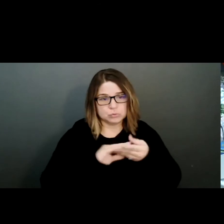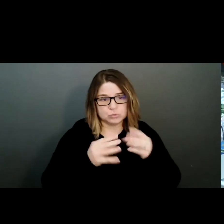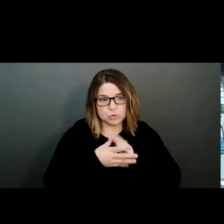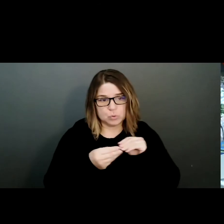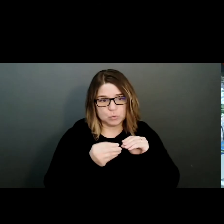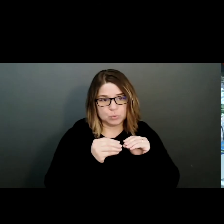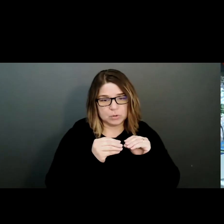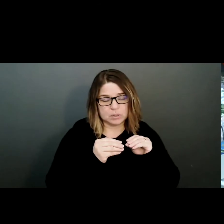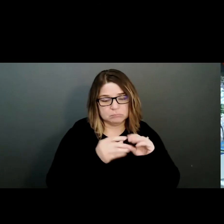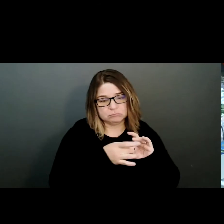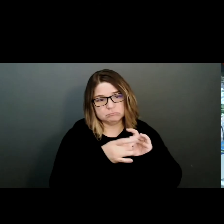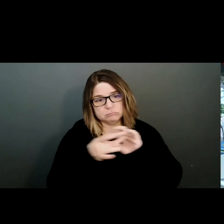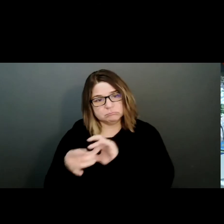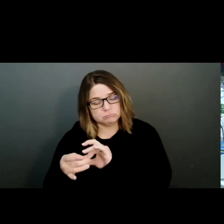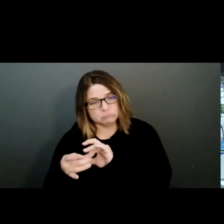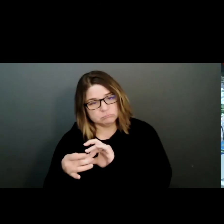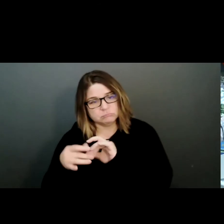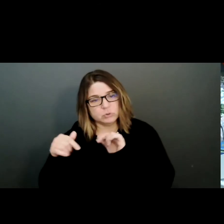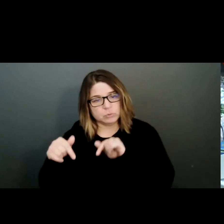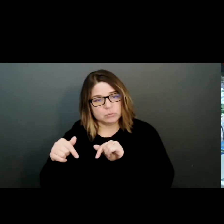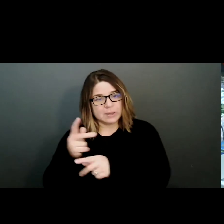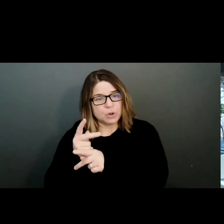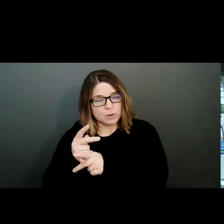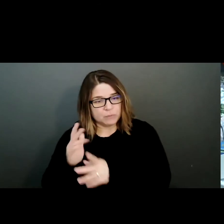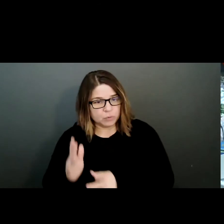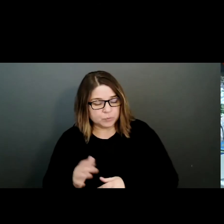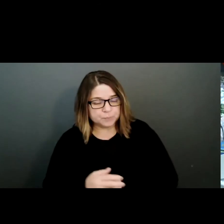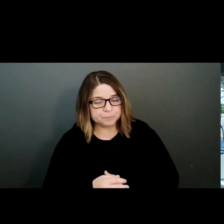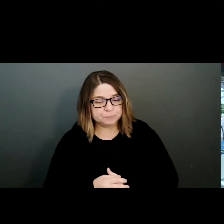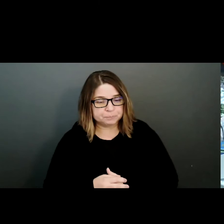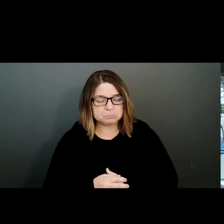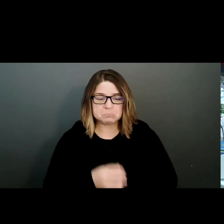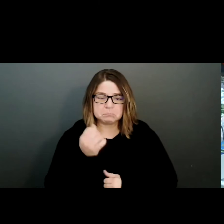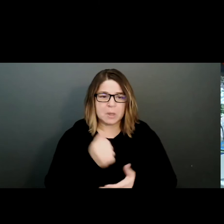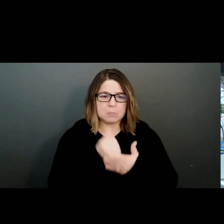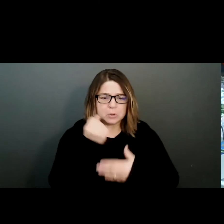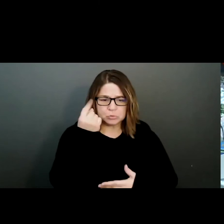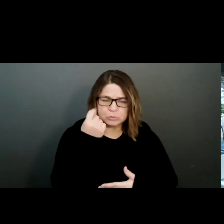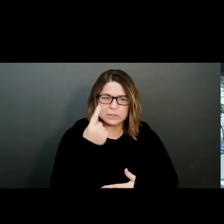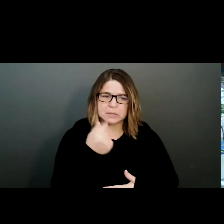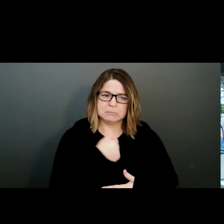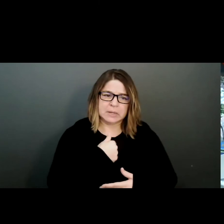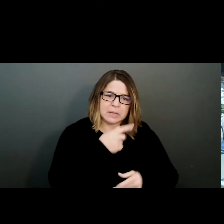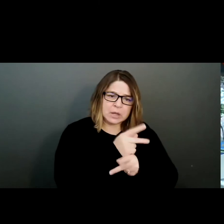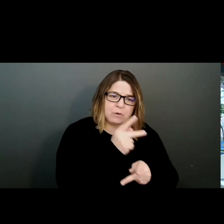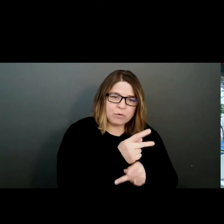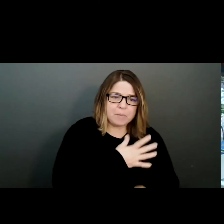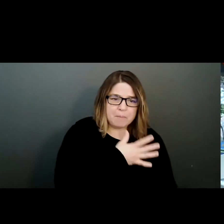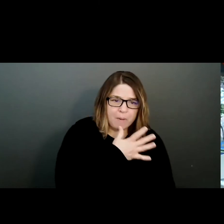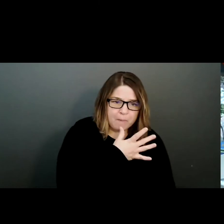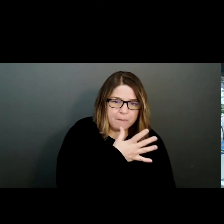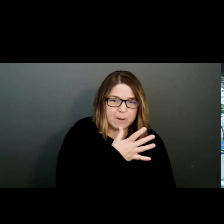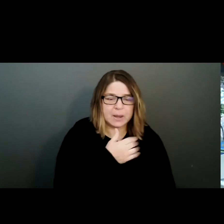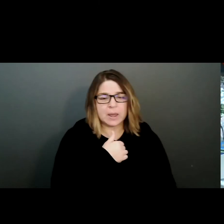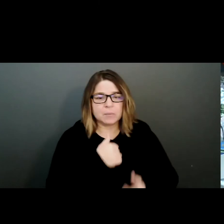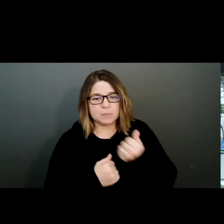relevant. And that really helps me to put into context how I'm caring for my mom and how I support some of our other elders.